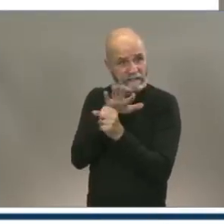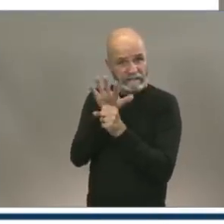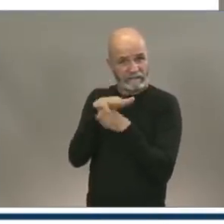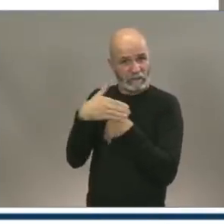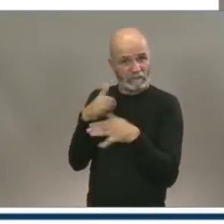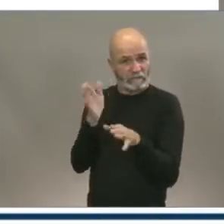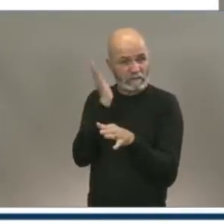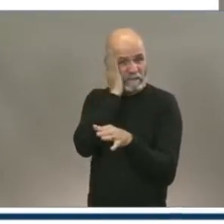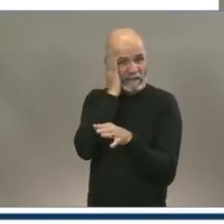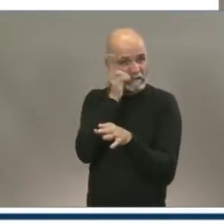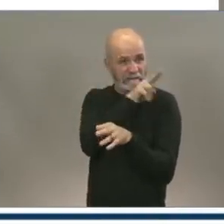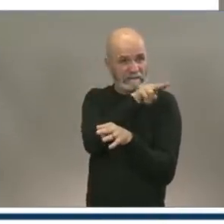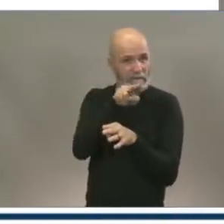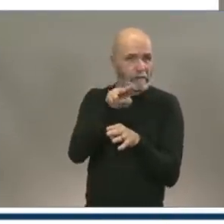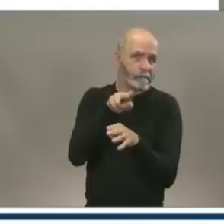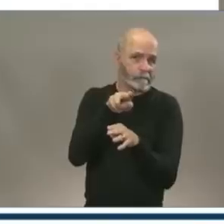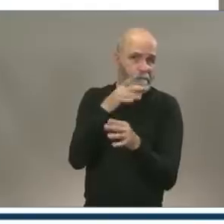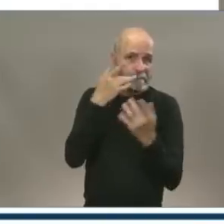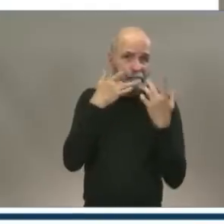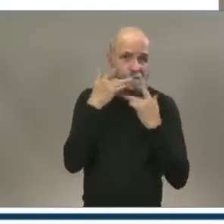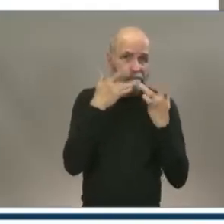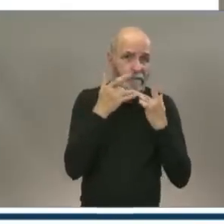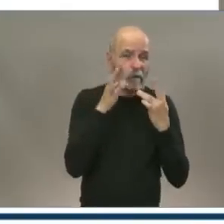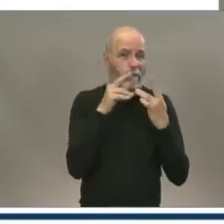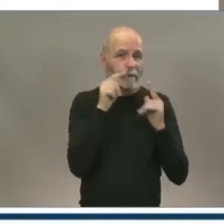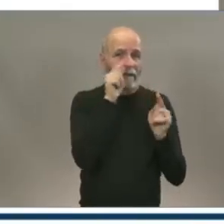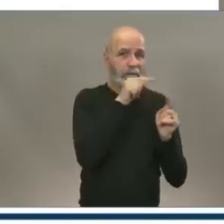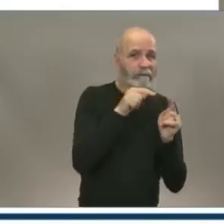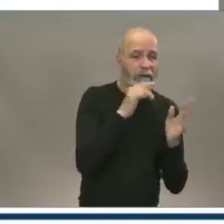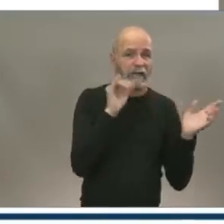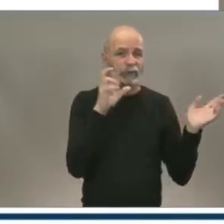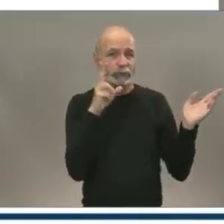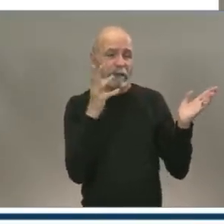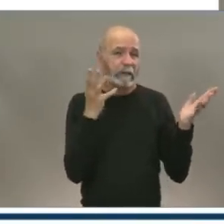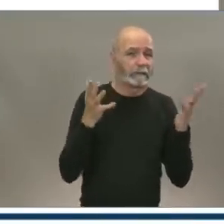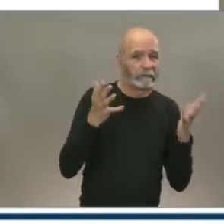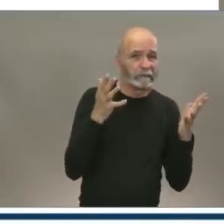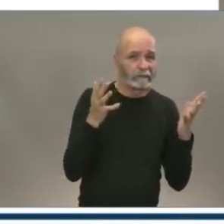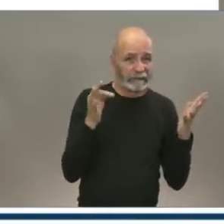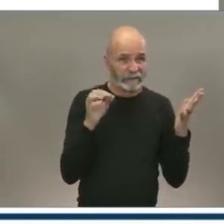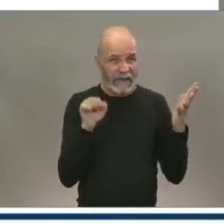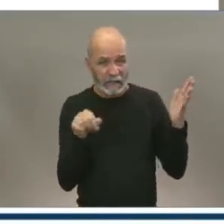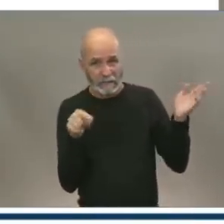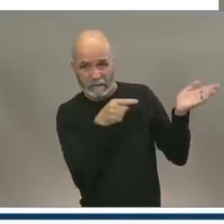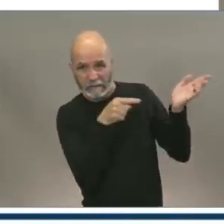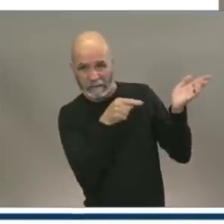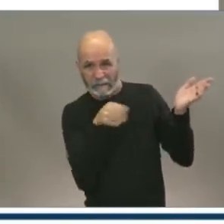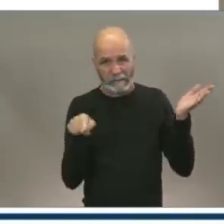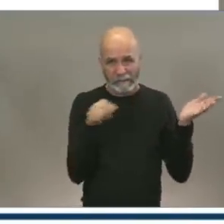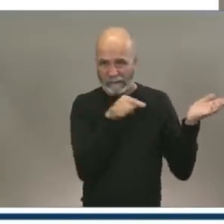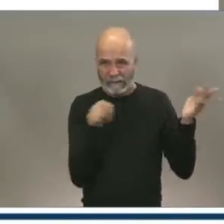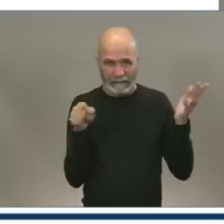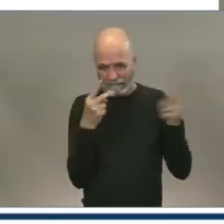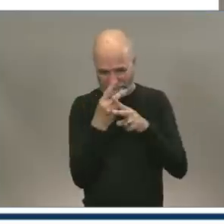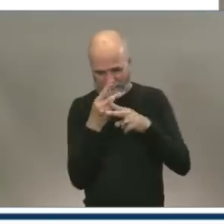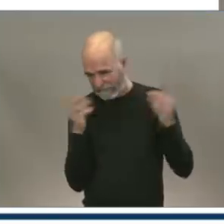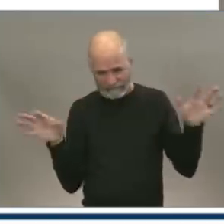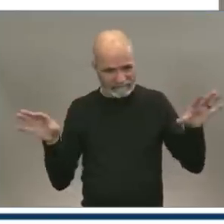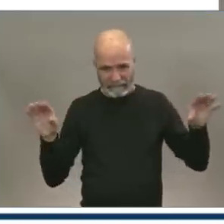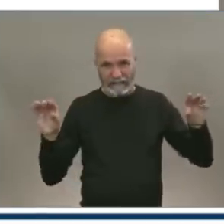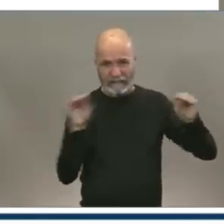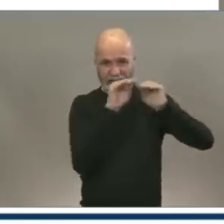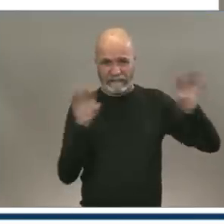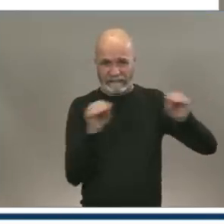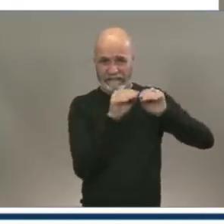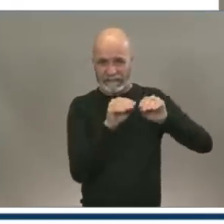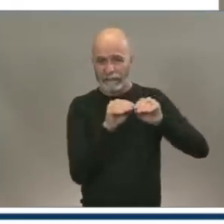COVID cases, and how does that match up within capacity within our hospital system? And fortunately, we are still